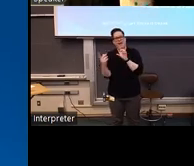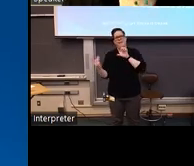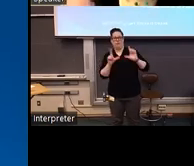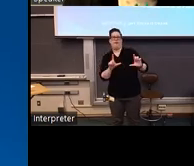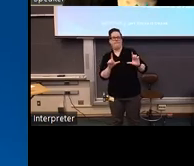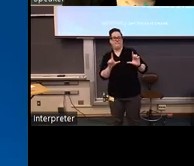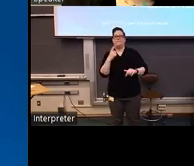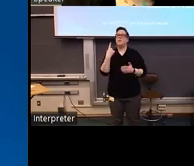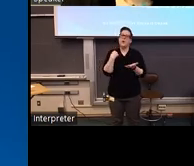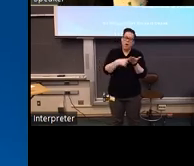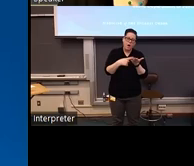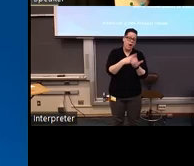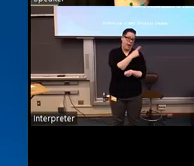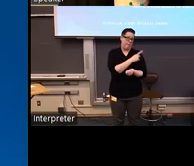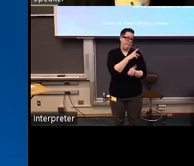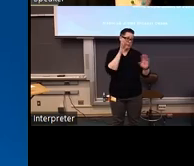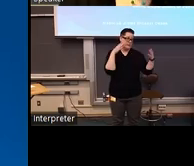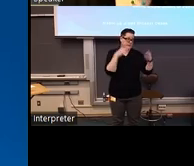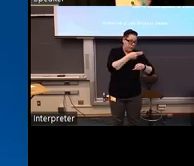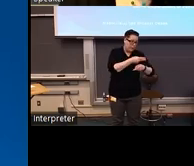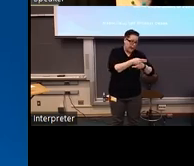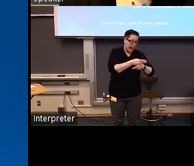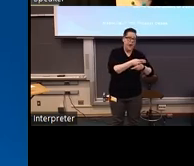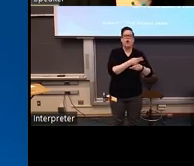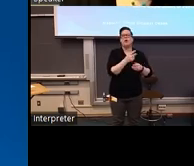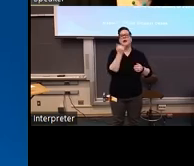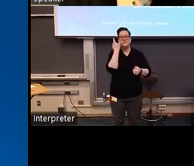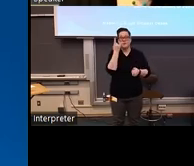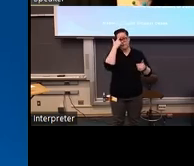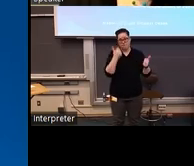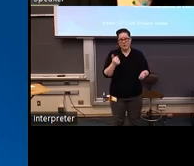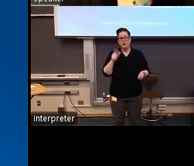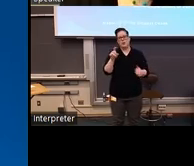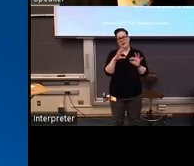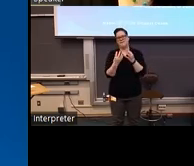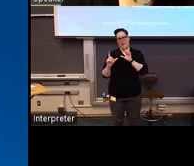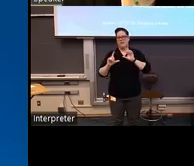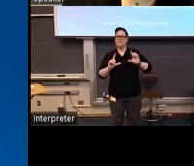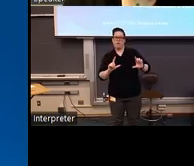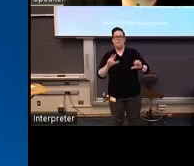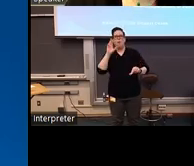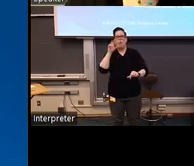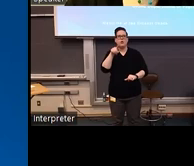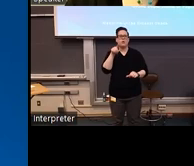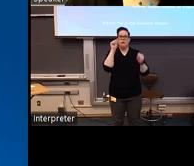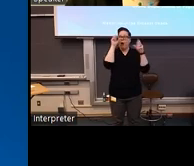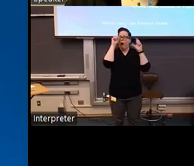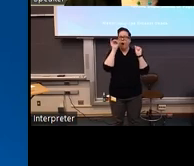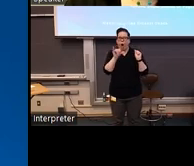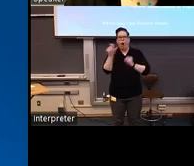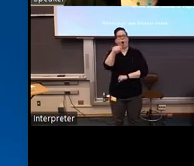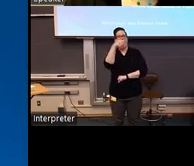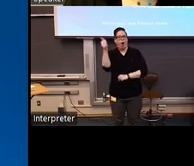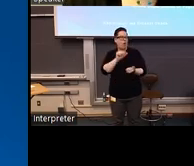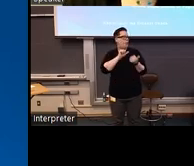about patient-centered care and somebody has dementia, right? So hopefully this will open your eyes to other ways that we